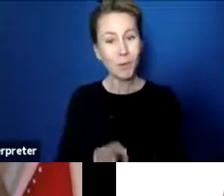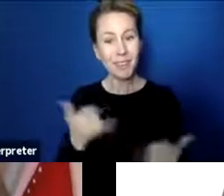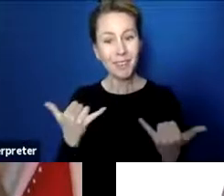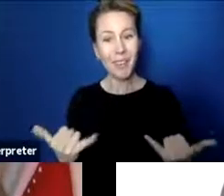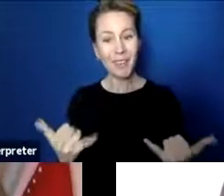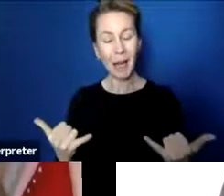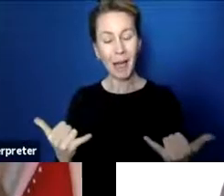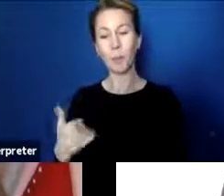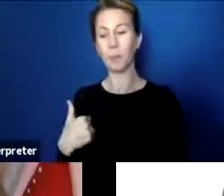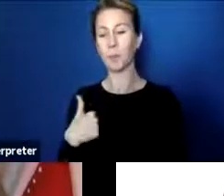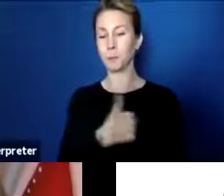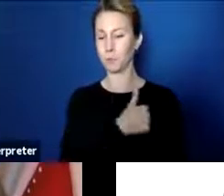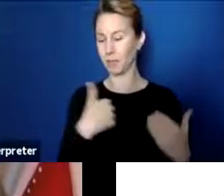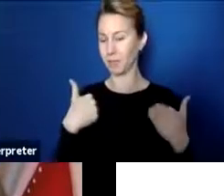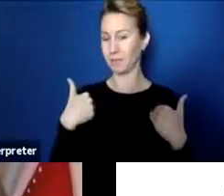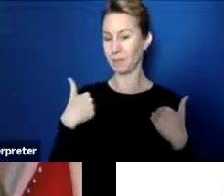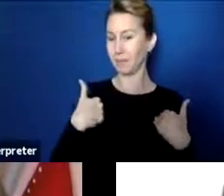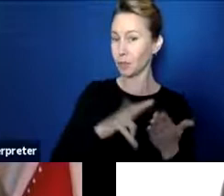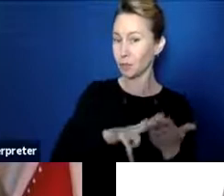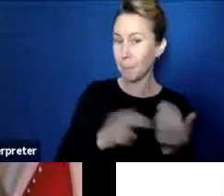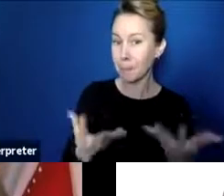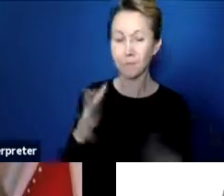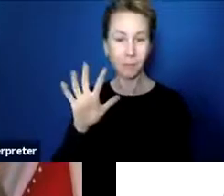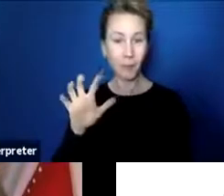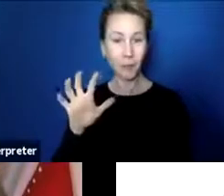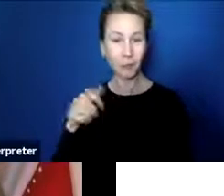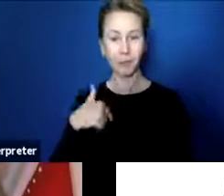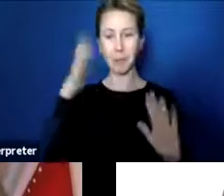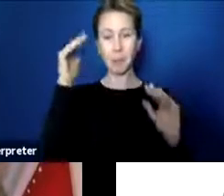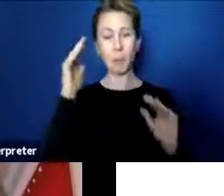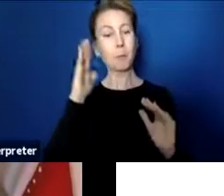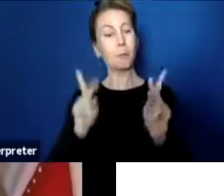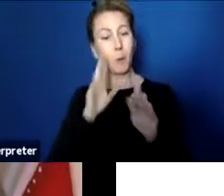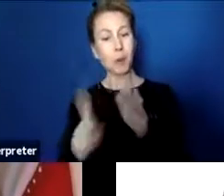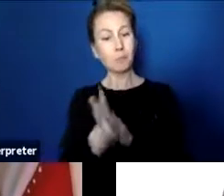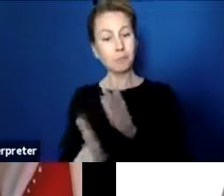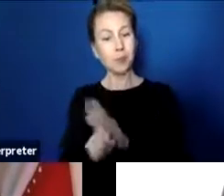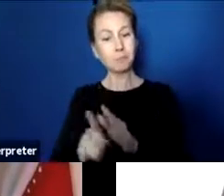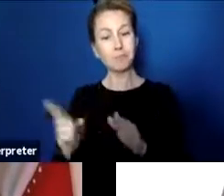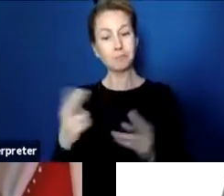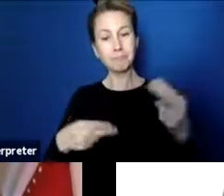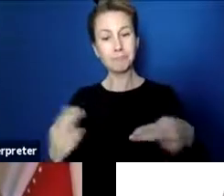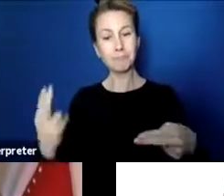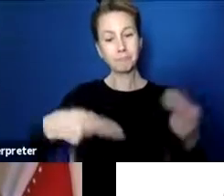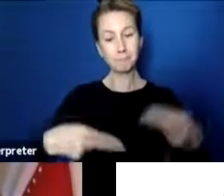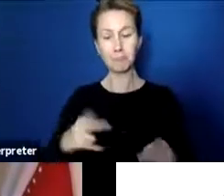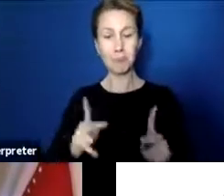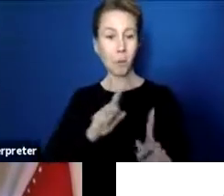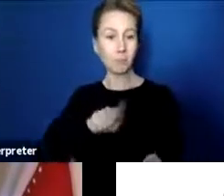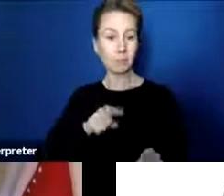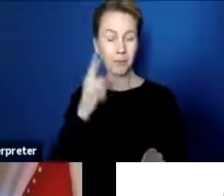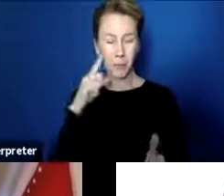and we forgot that webinars know no borders, but we are thrilled to have